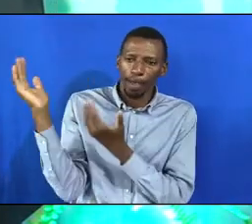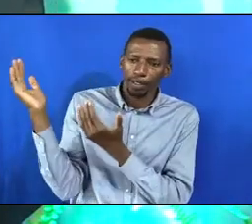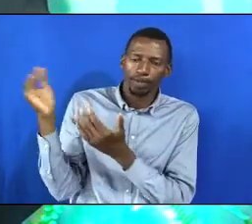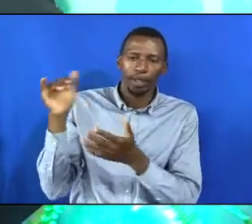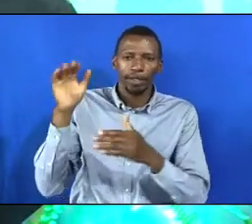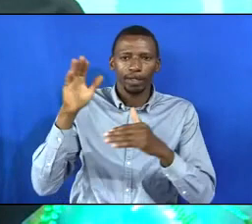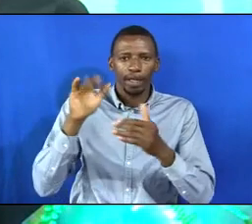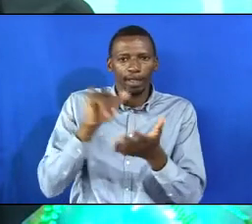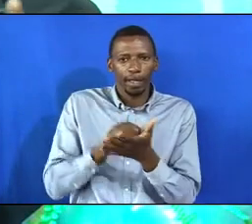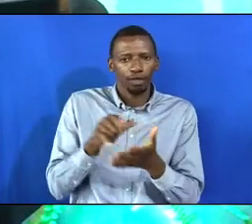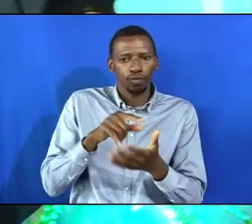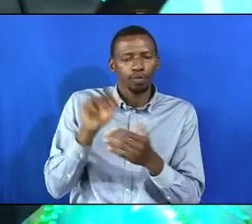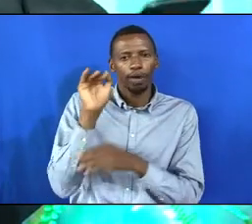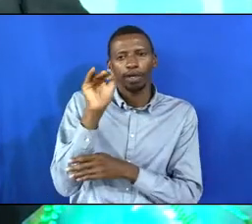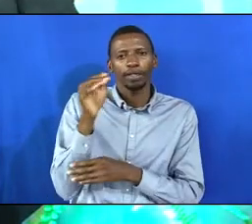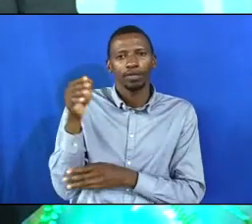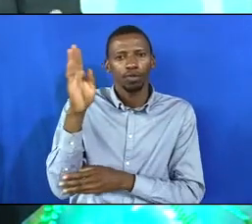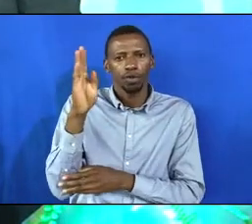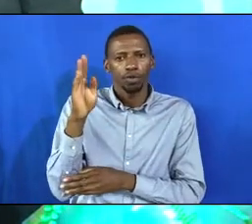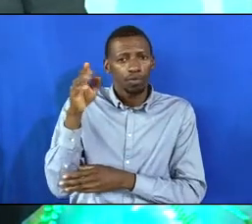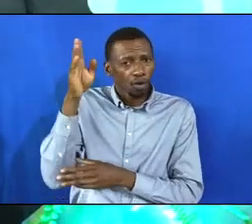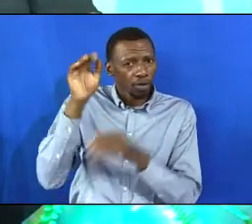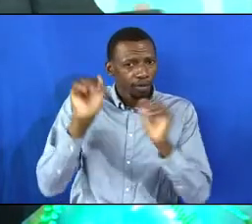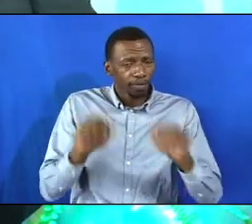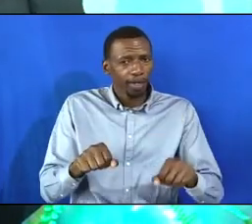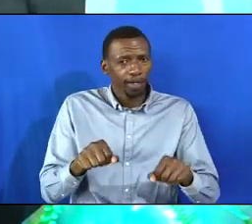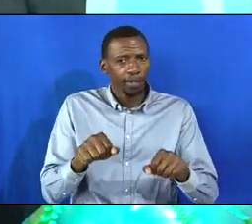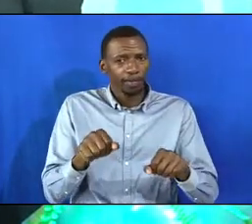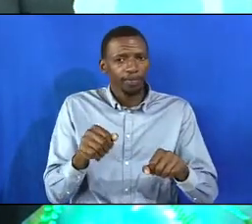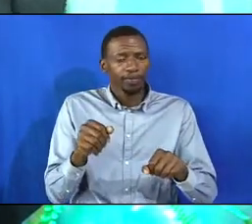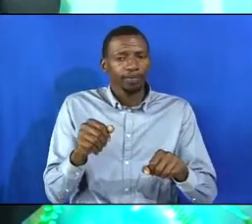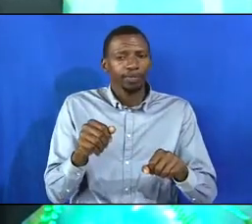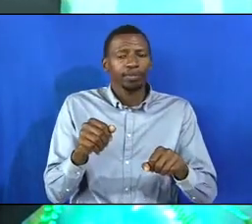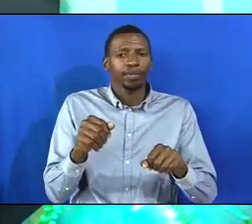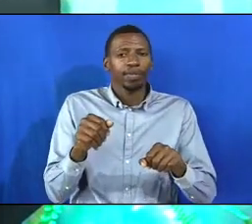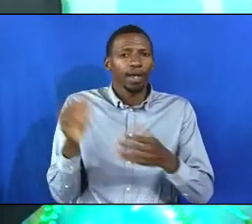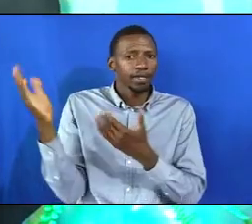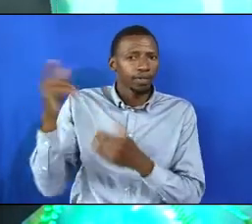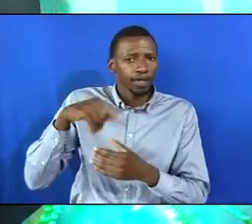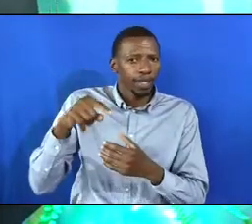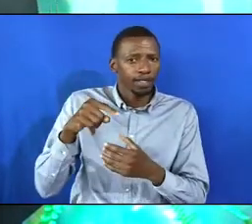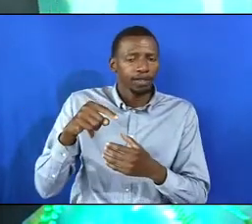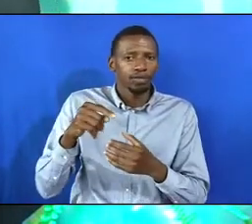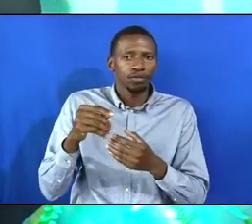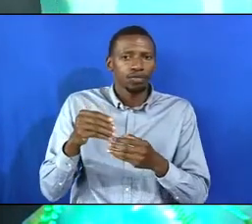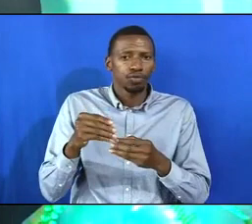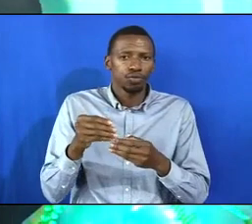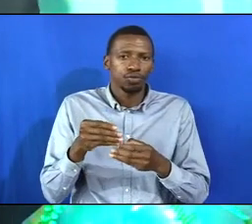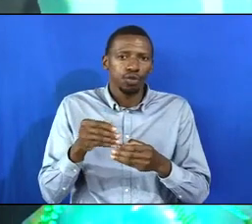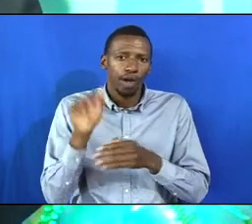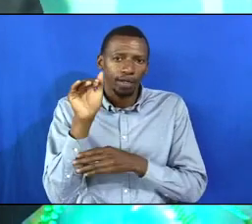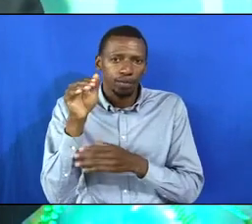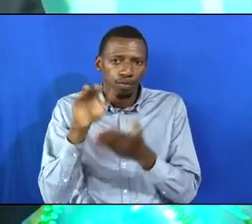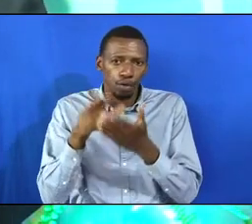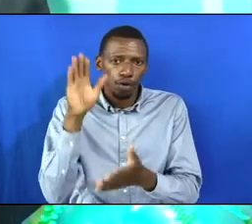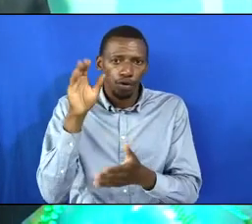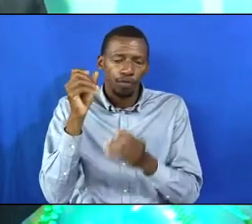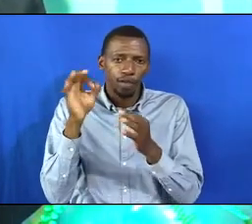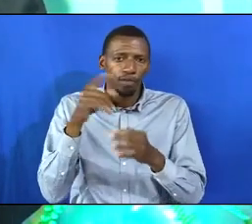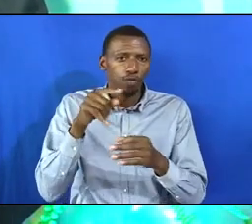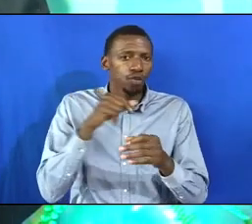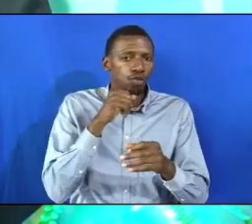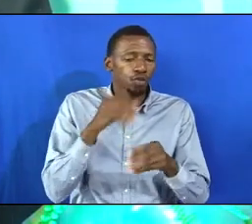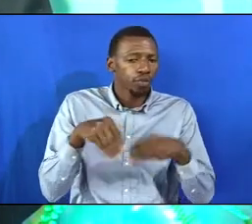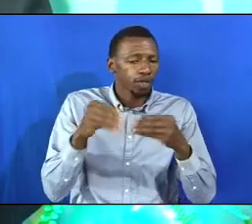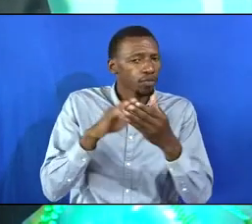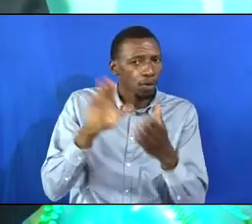more. Can God expect us to ask more if he's not prepared to give more? Certainly not. Let me continue